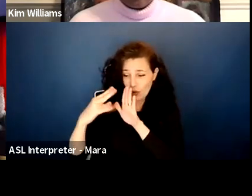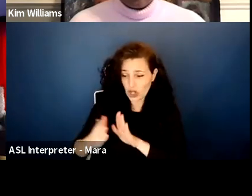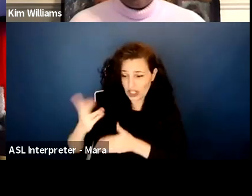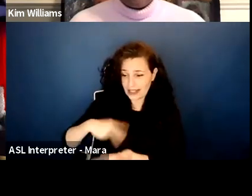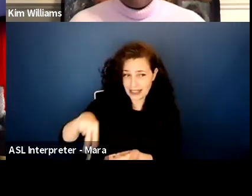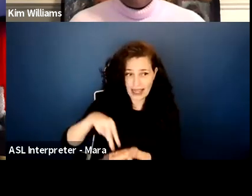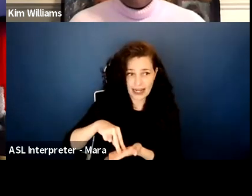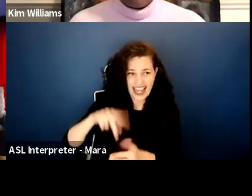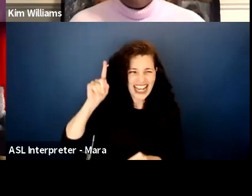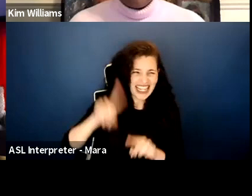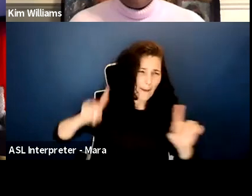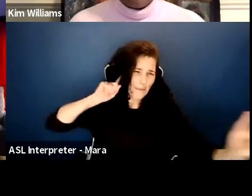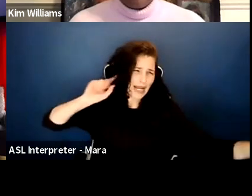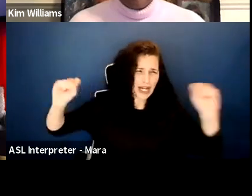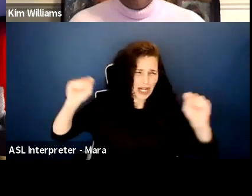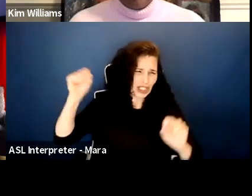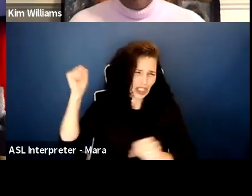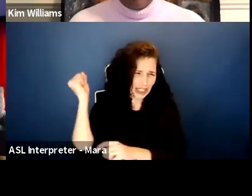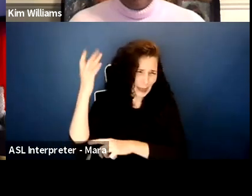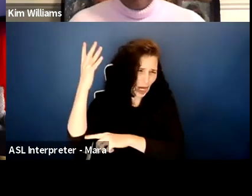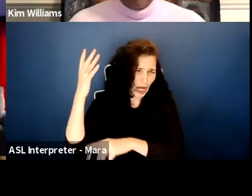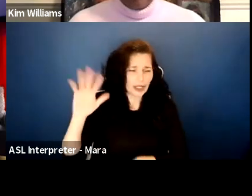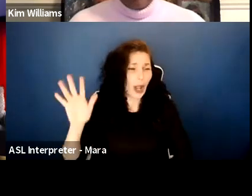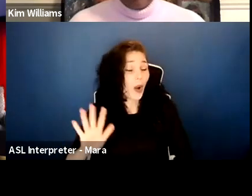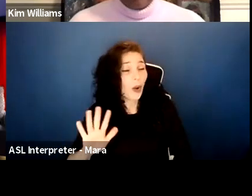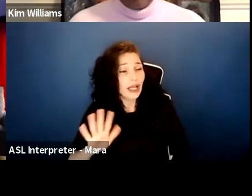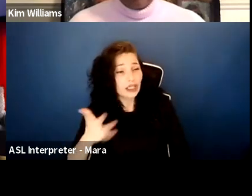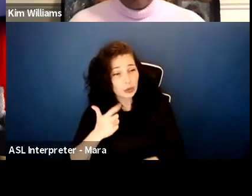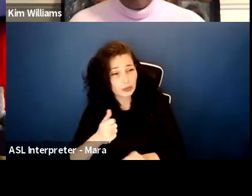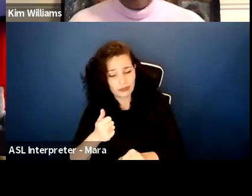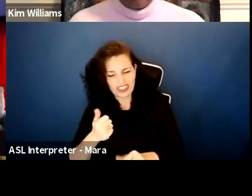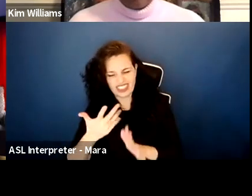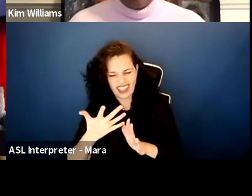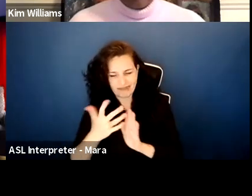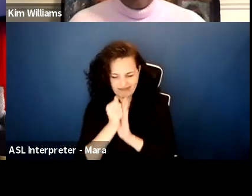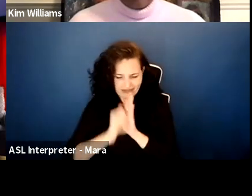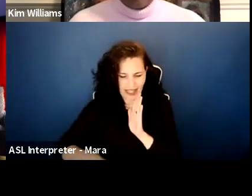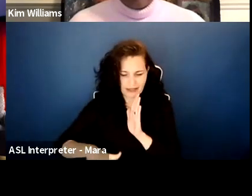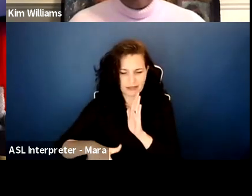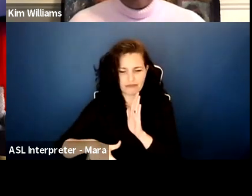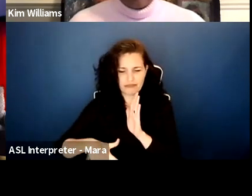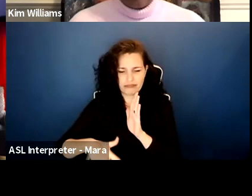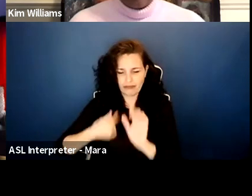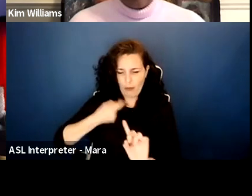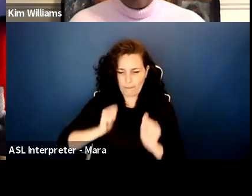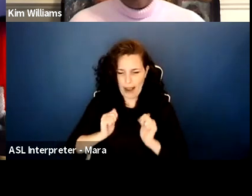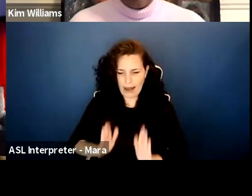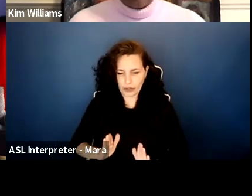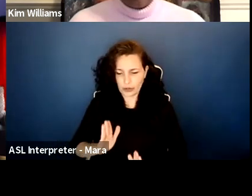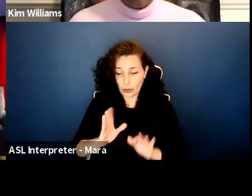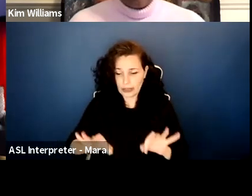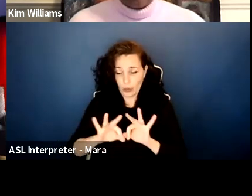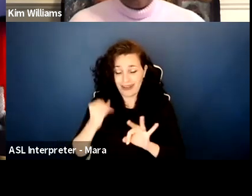be this, it can't be Shakespeare. It takes away from the actor. So you just want to make sure, if you're not an actor reading with